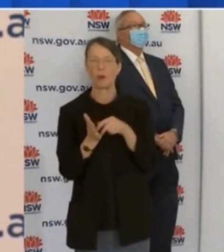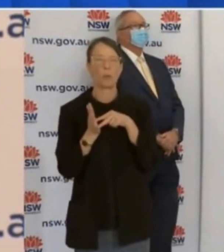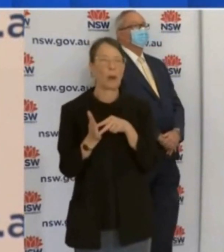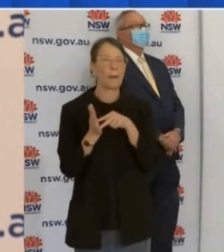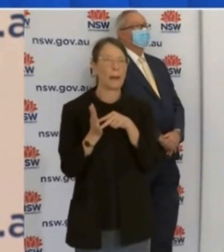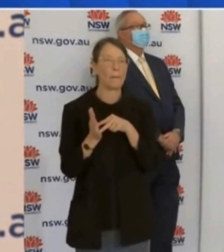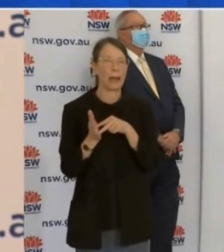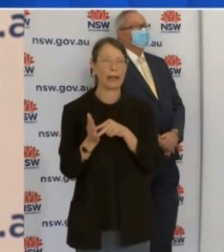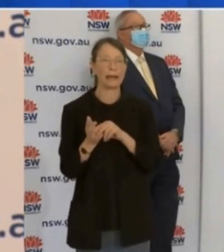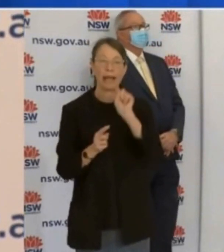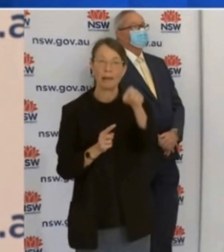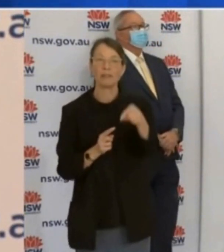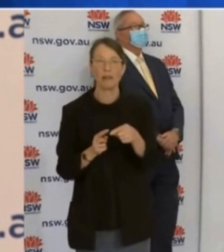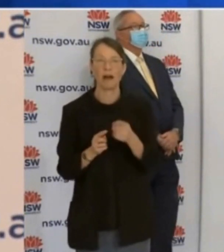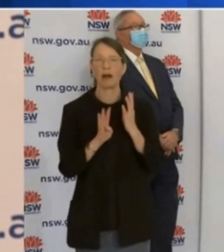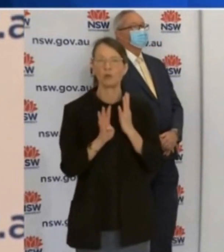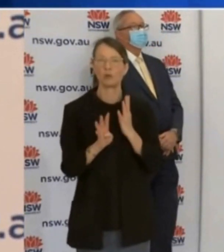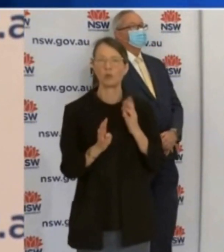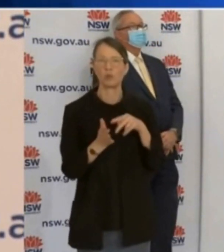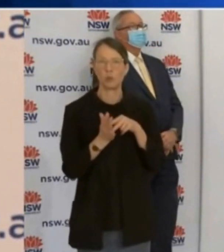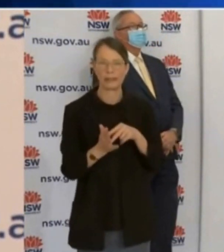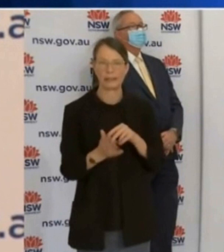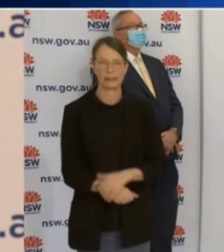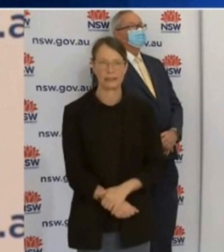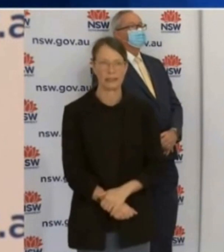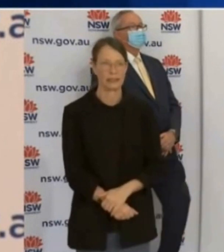one at a time into shops.